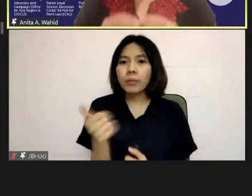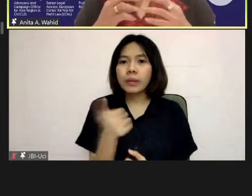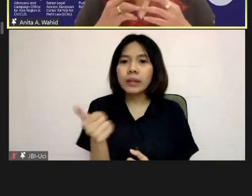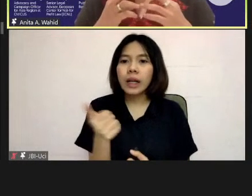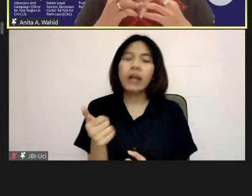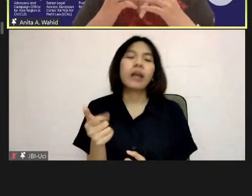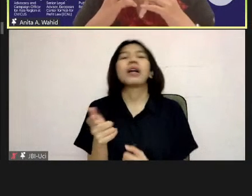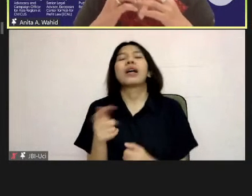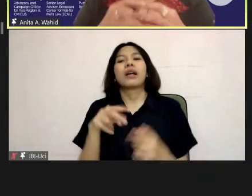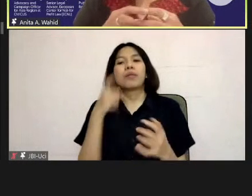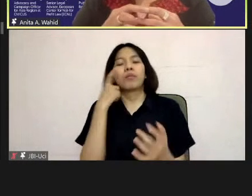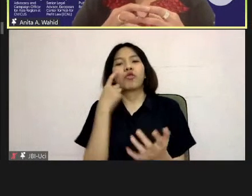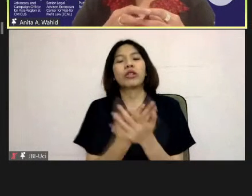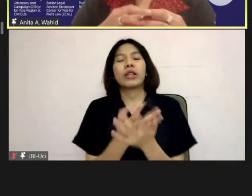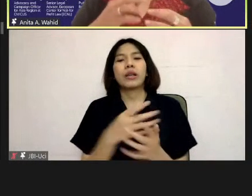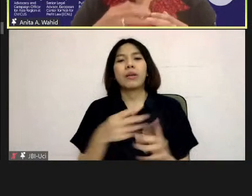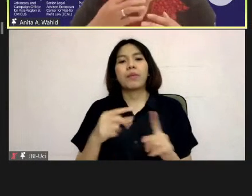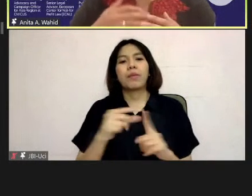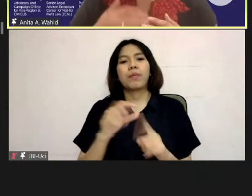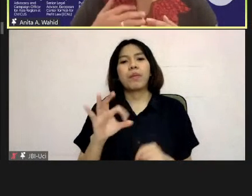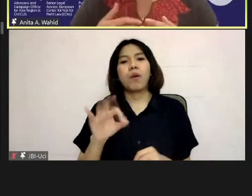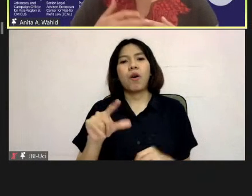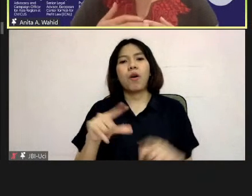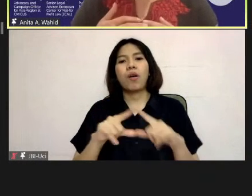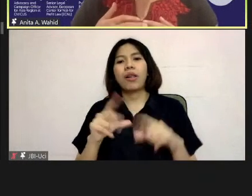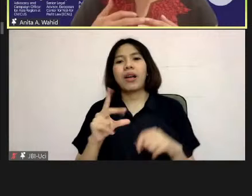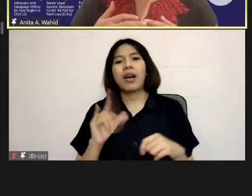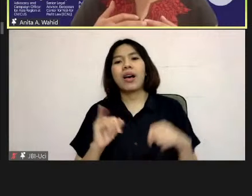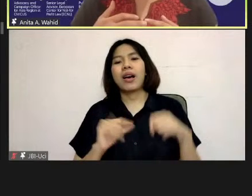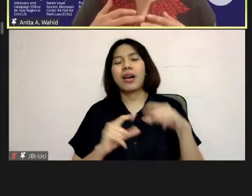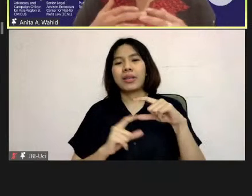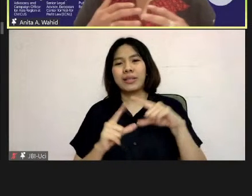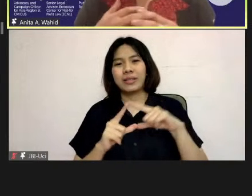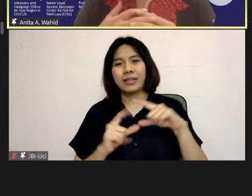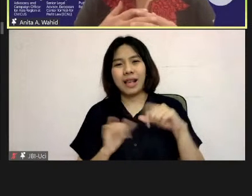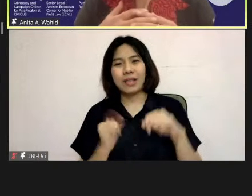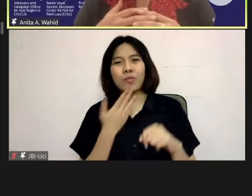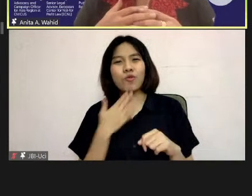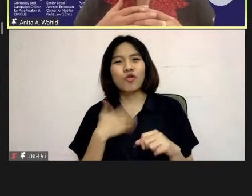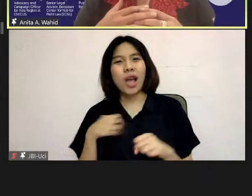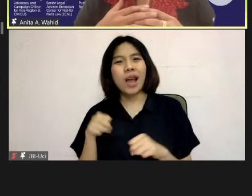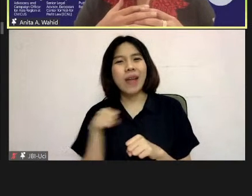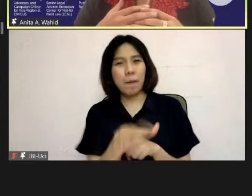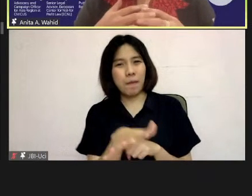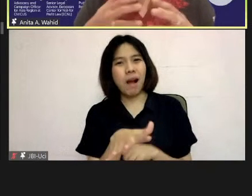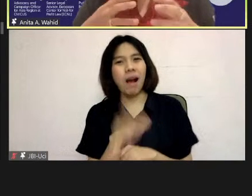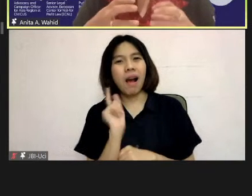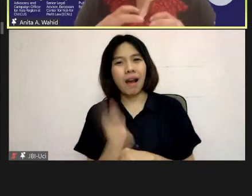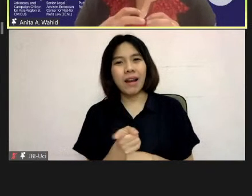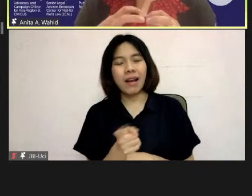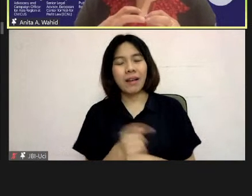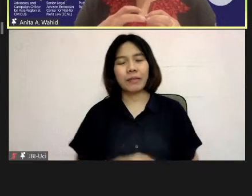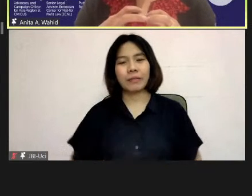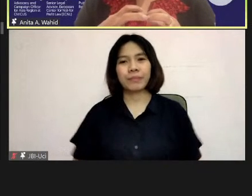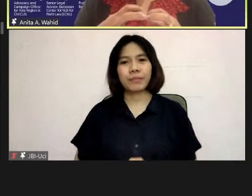But what we have to put attentions most, how these polarizations impact massively on